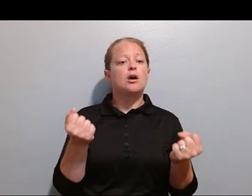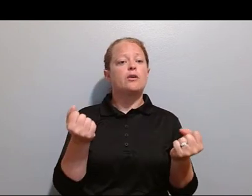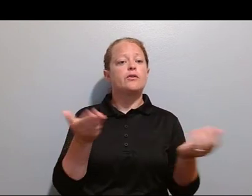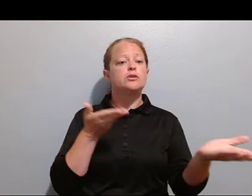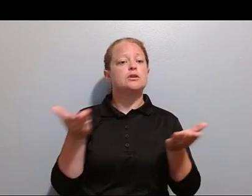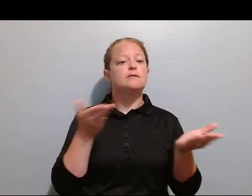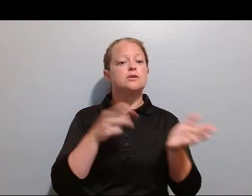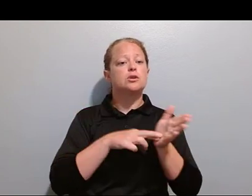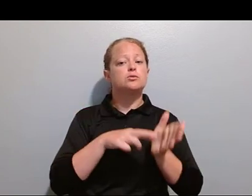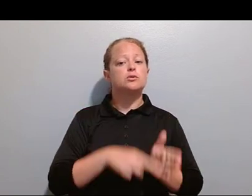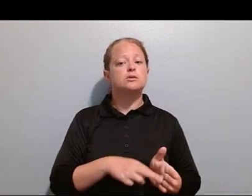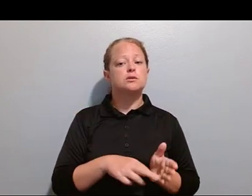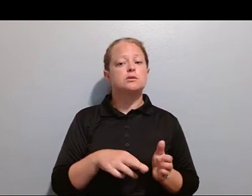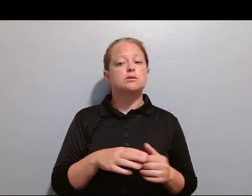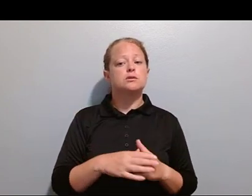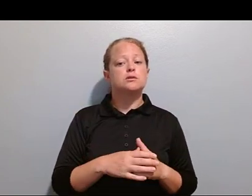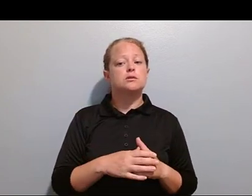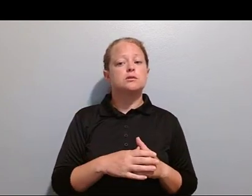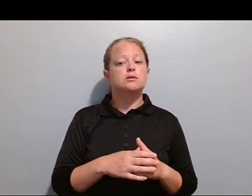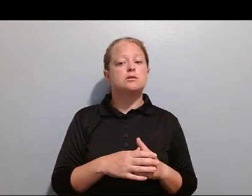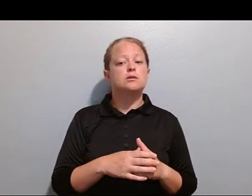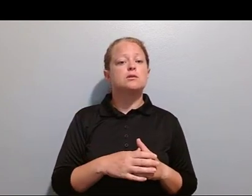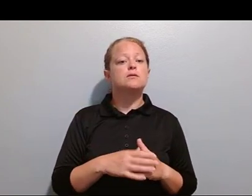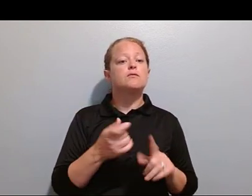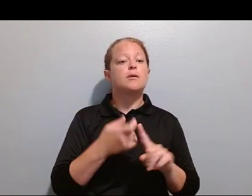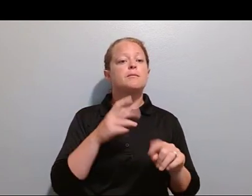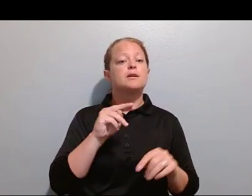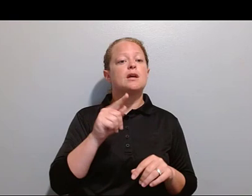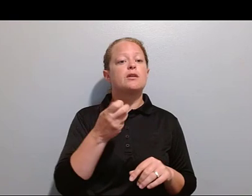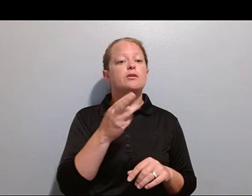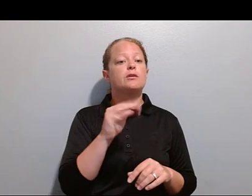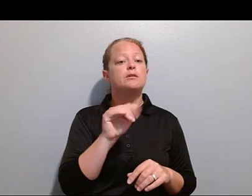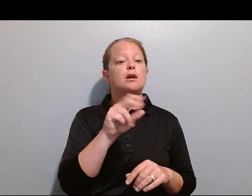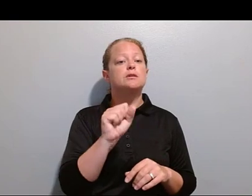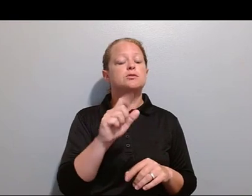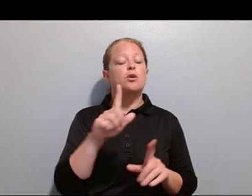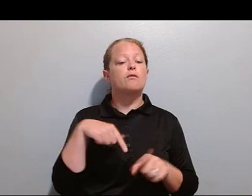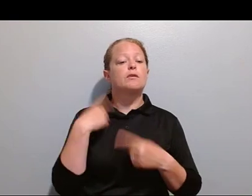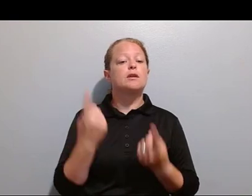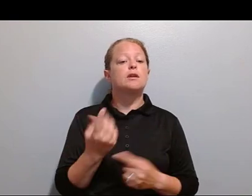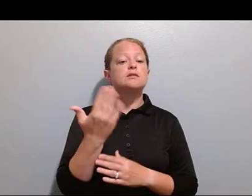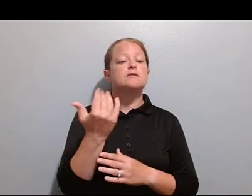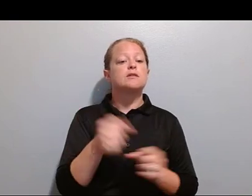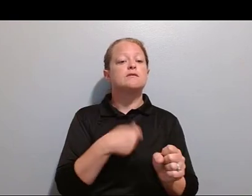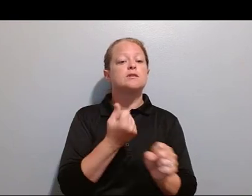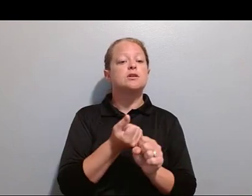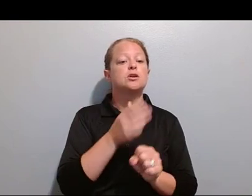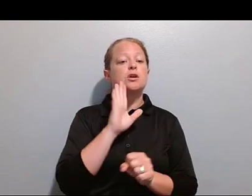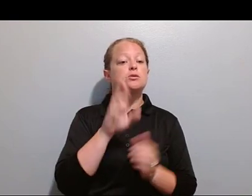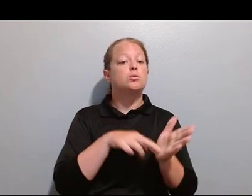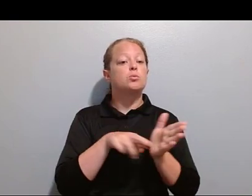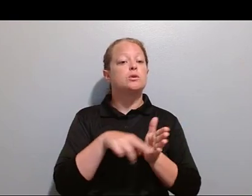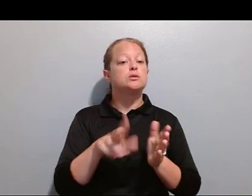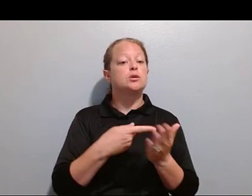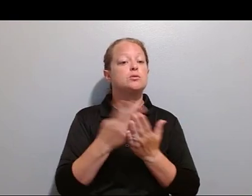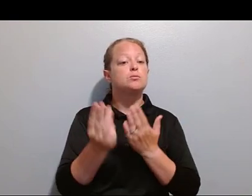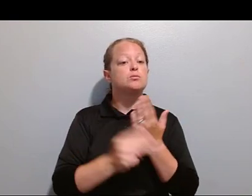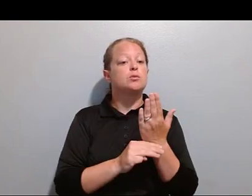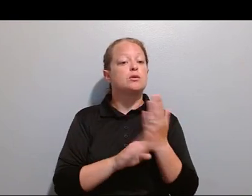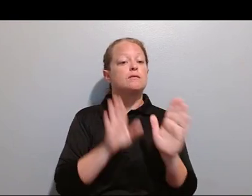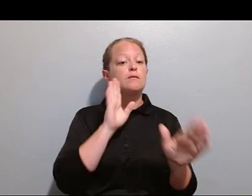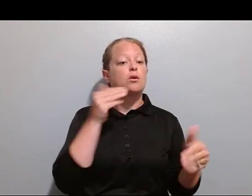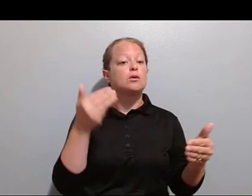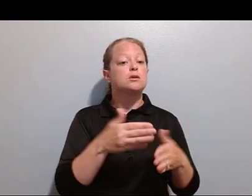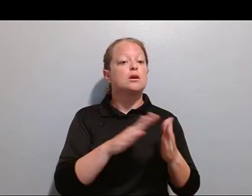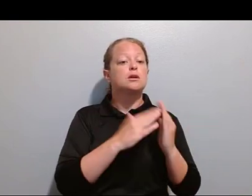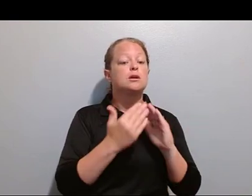United Kingdom and the Netherlands. Over the last 15 years, his research program has focused on patient and citizen engagement in